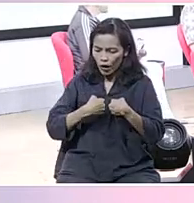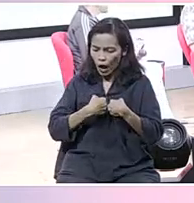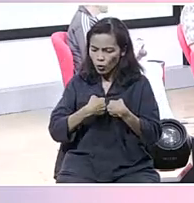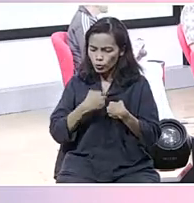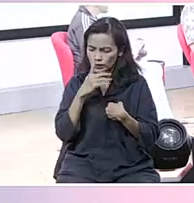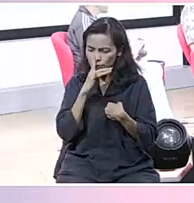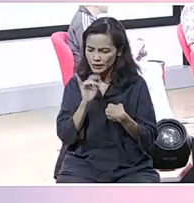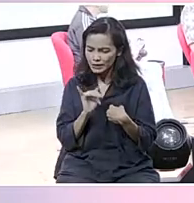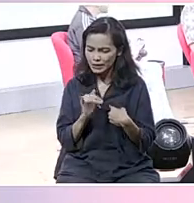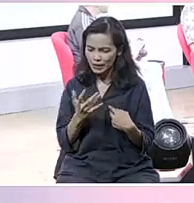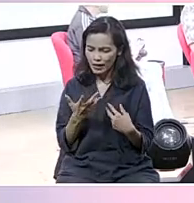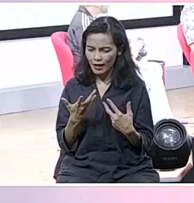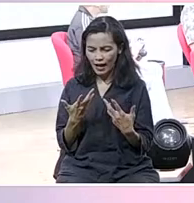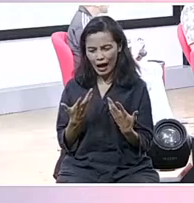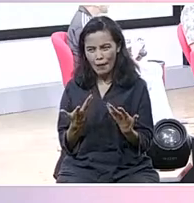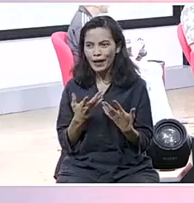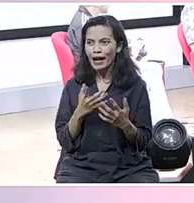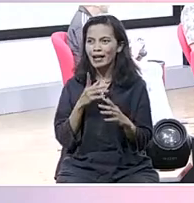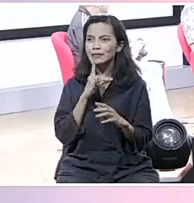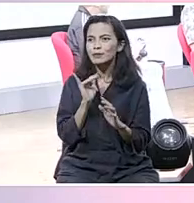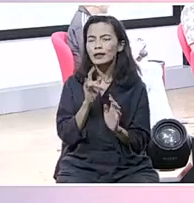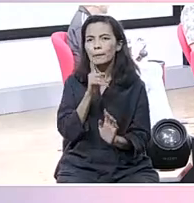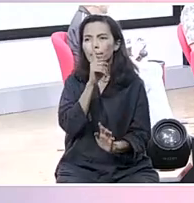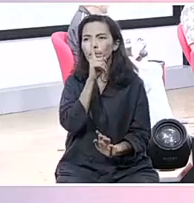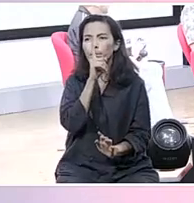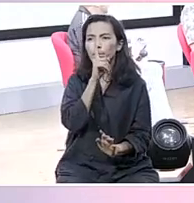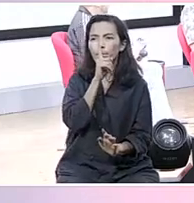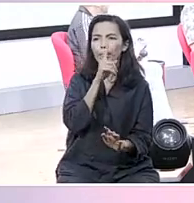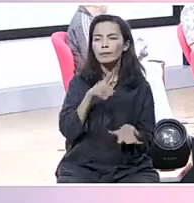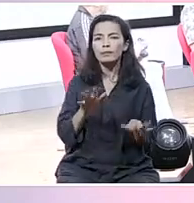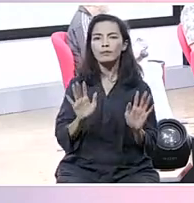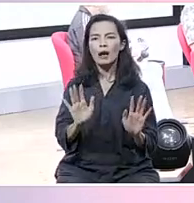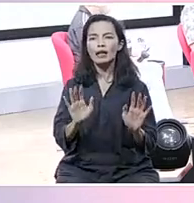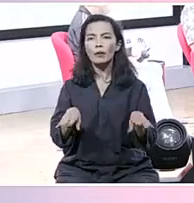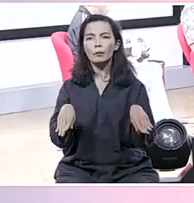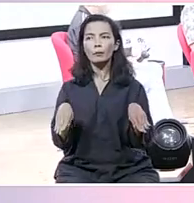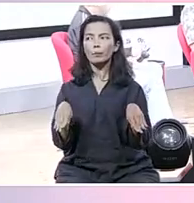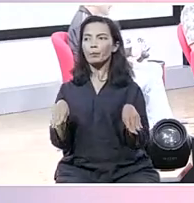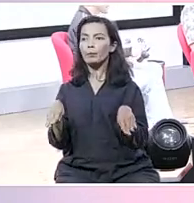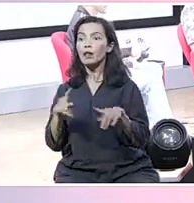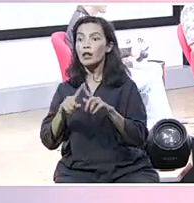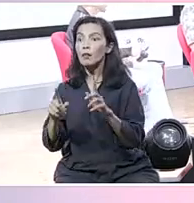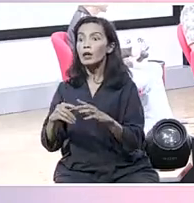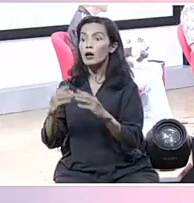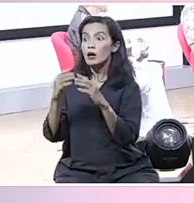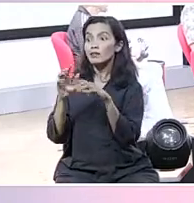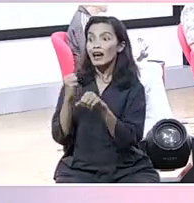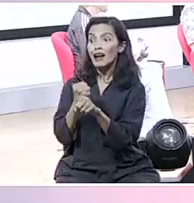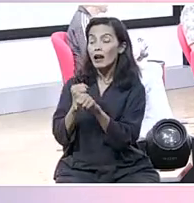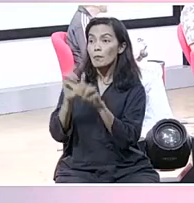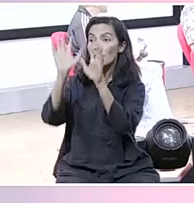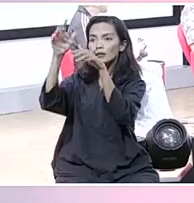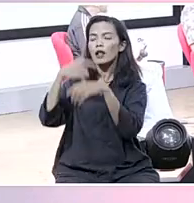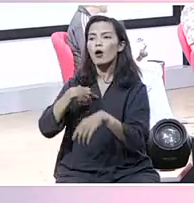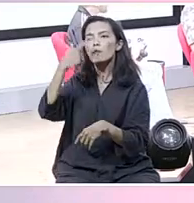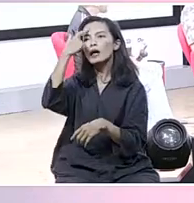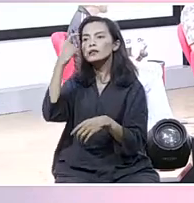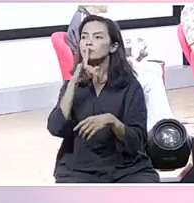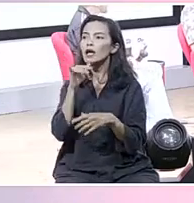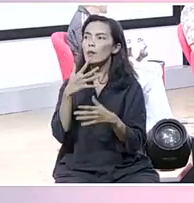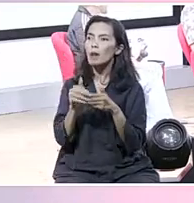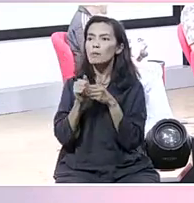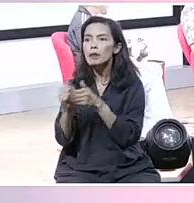more quiet in nature, more laid back. Basketball taught me how to be a leader, how to talk to people, and even sometimes,